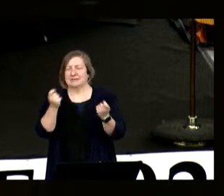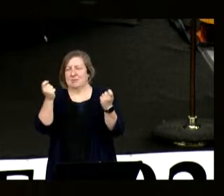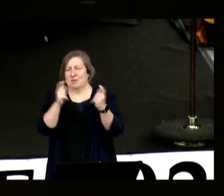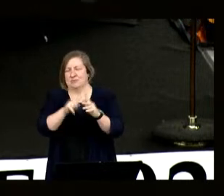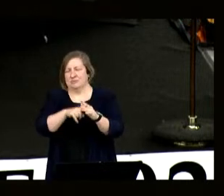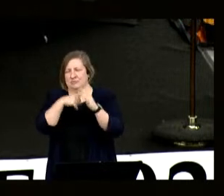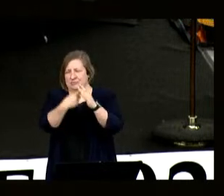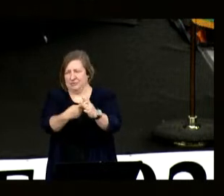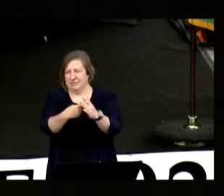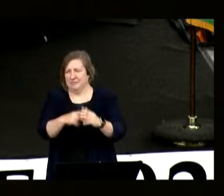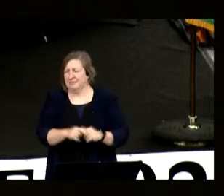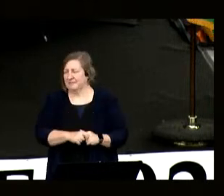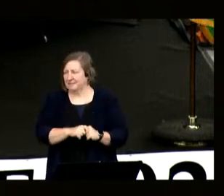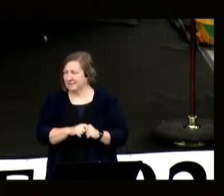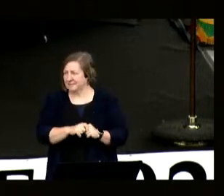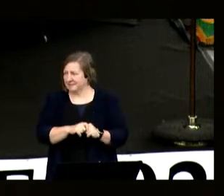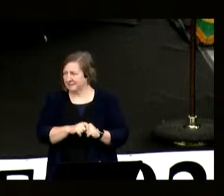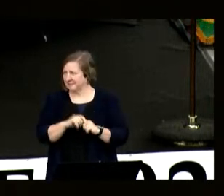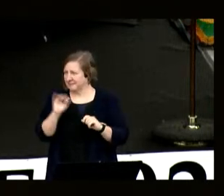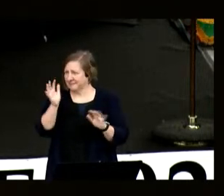started.